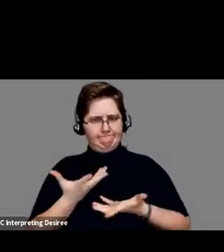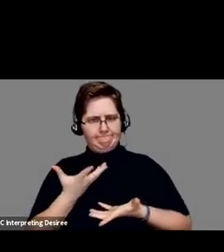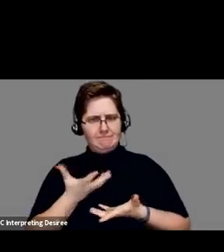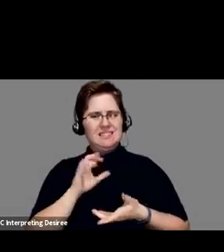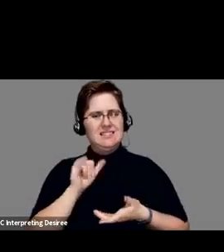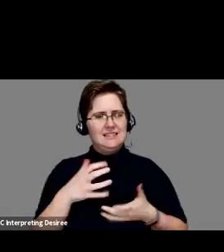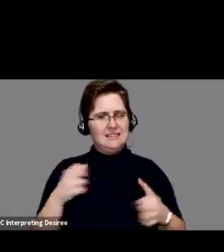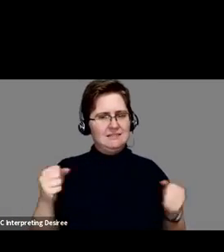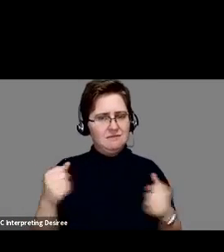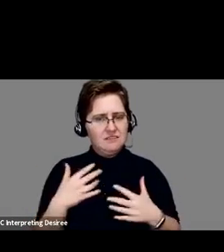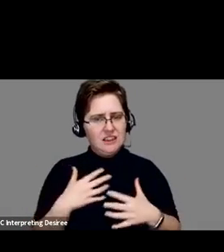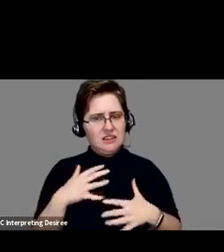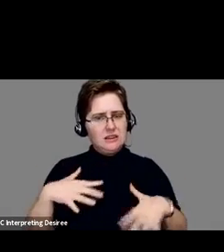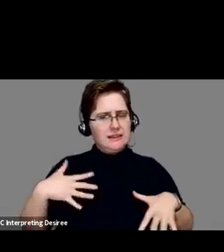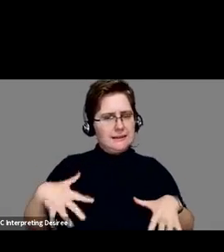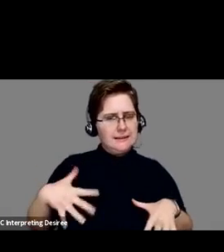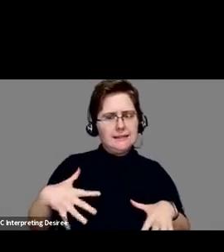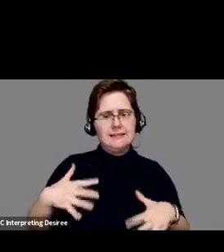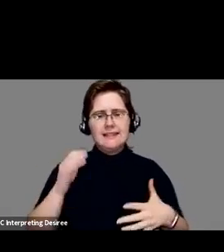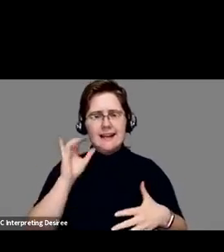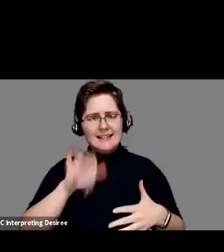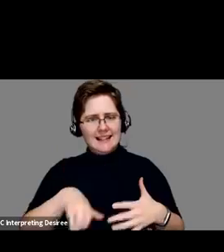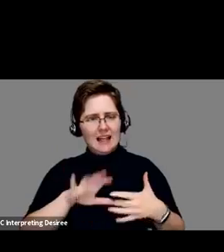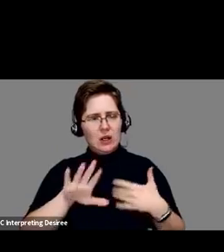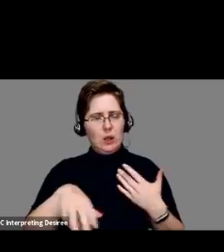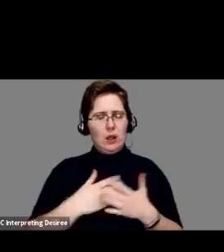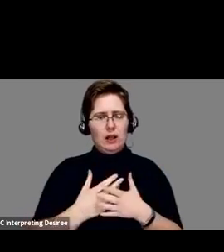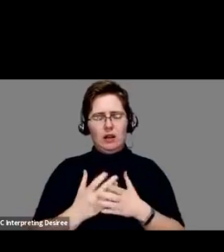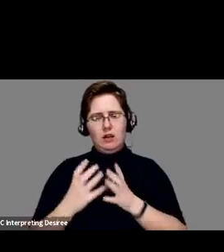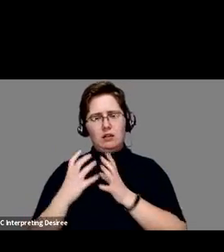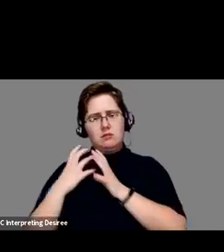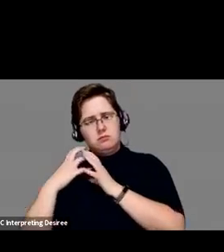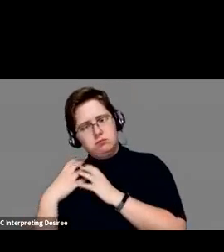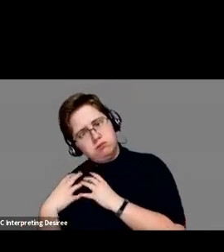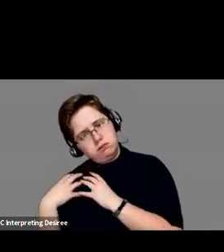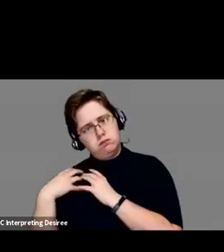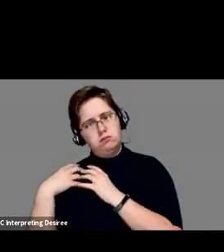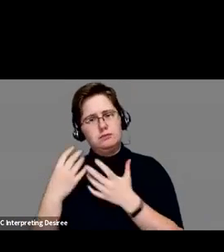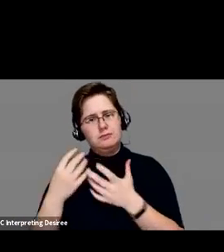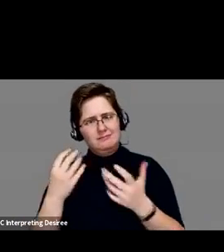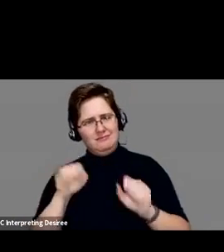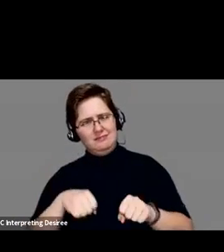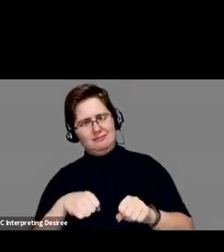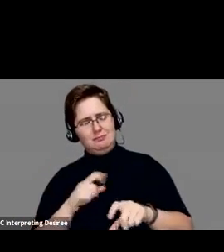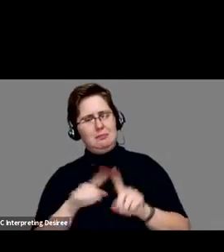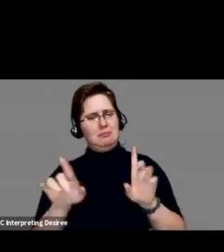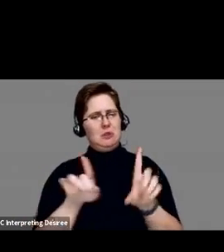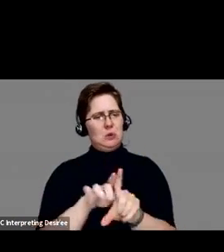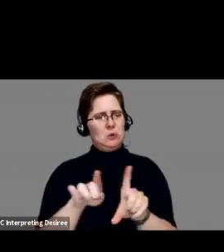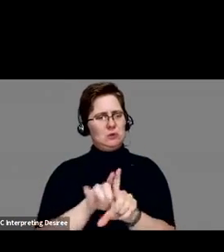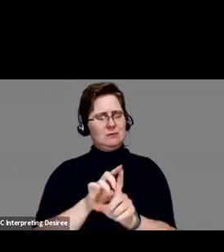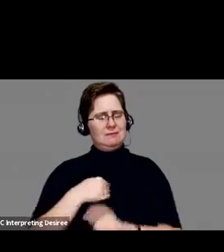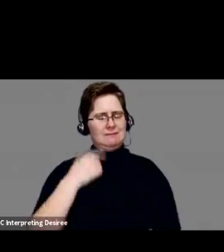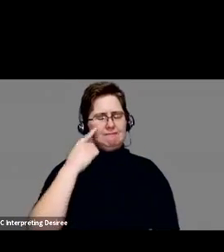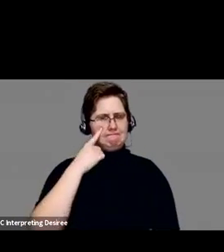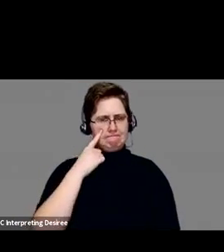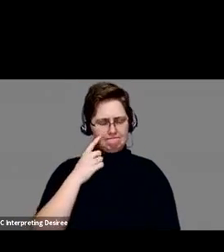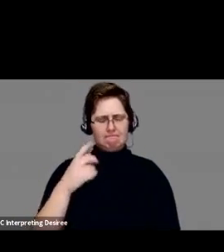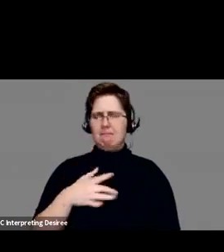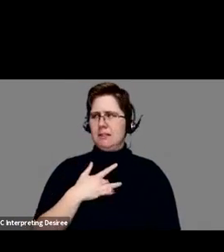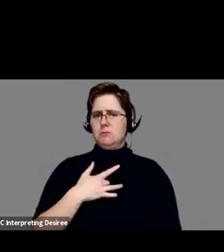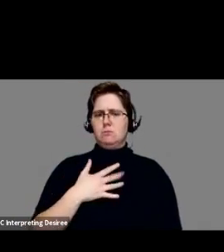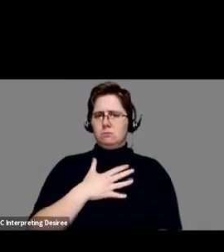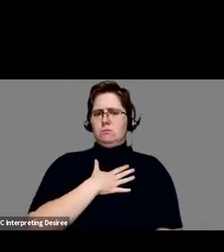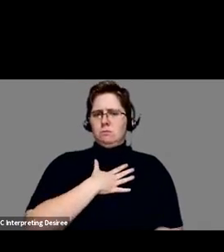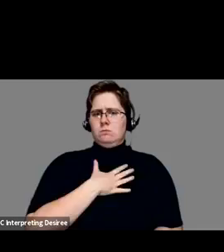fear and that anxiety, it weighs on people. But I also think that we should take heart, because